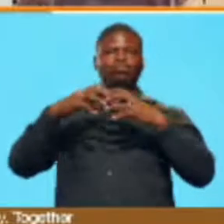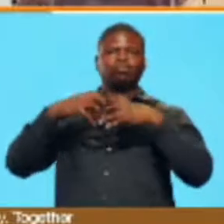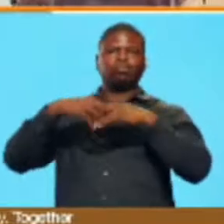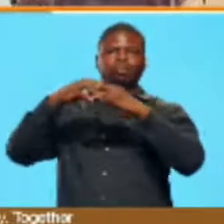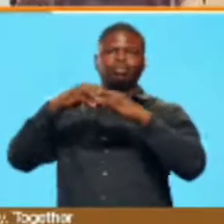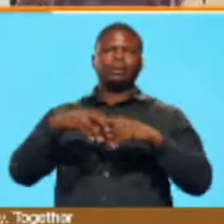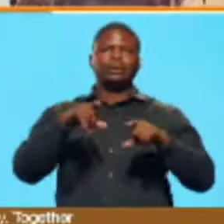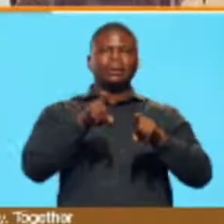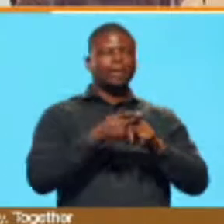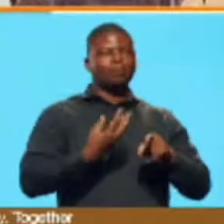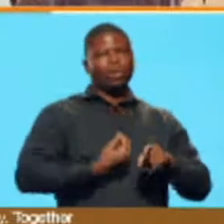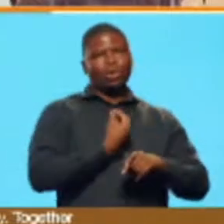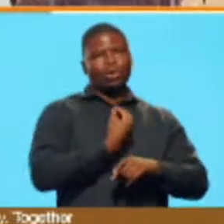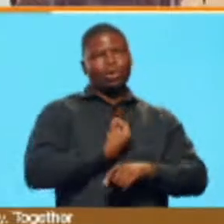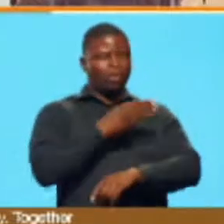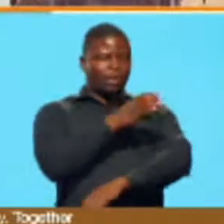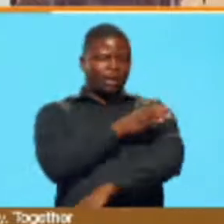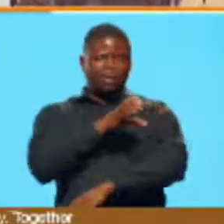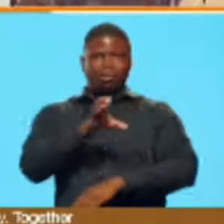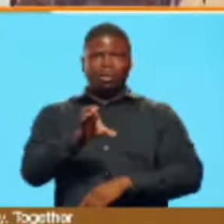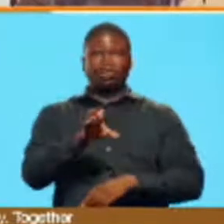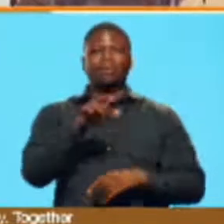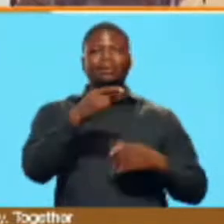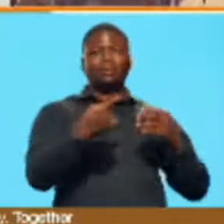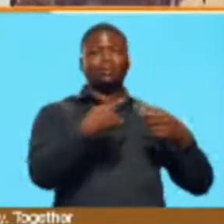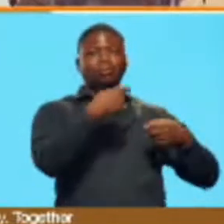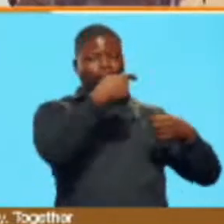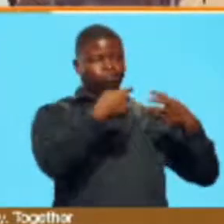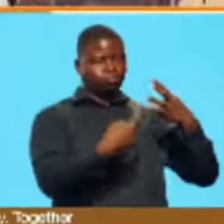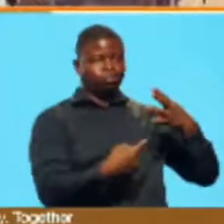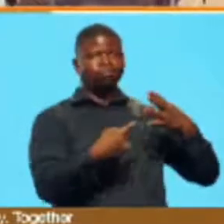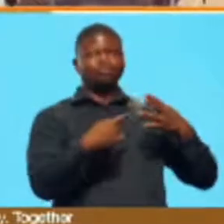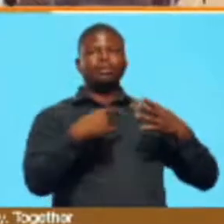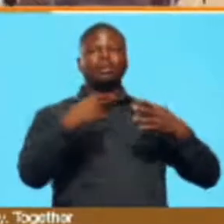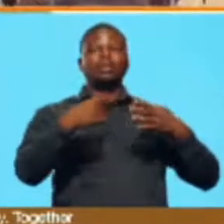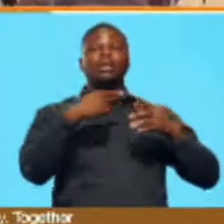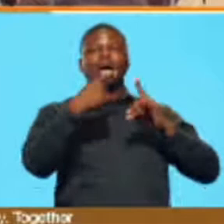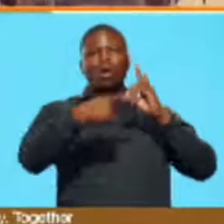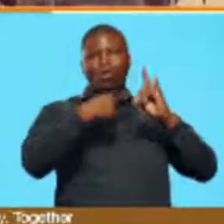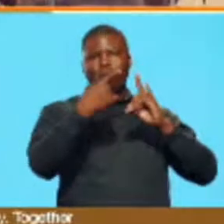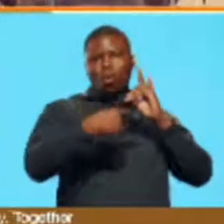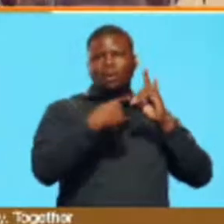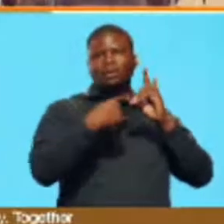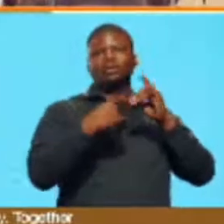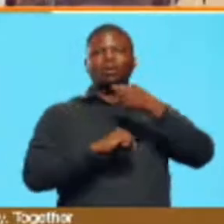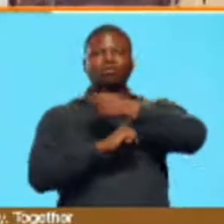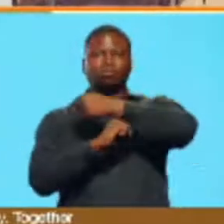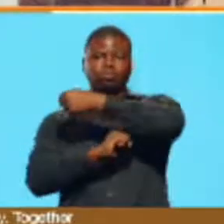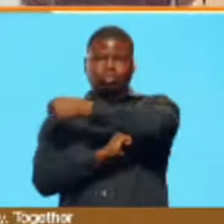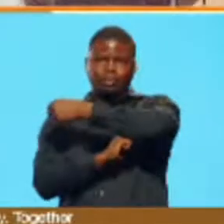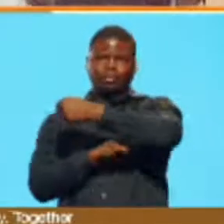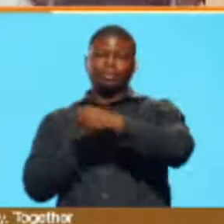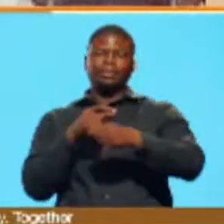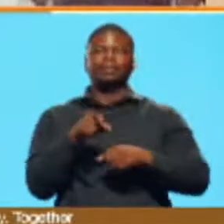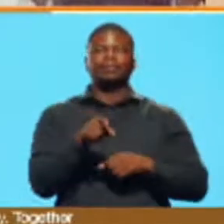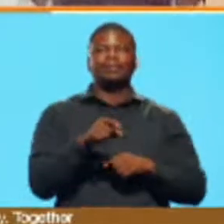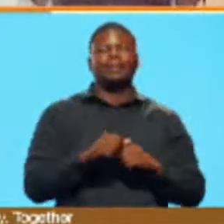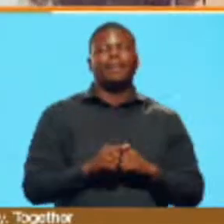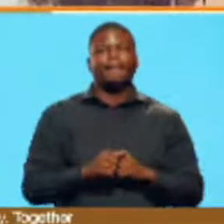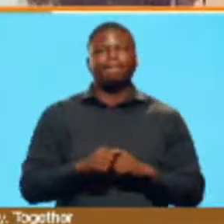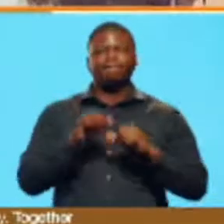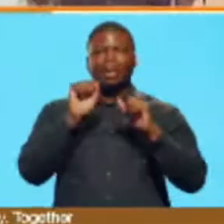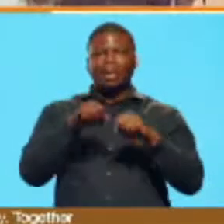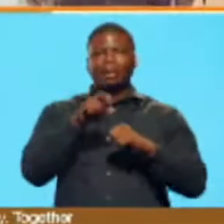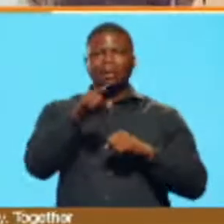are the wheels and the pillars of demographic dividend. This one is very important because when you look at